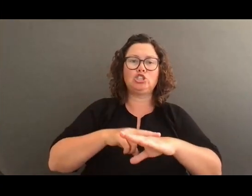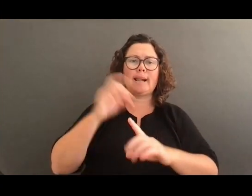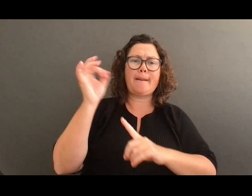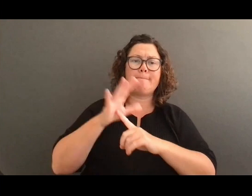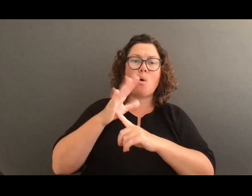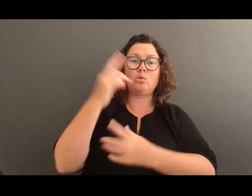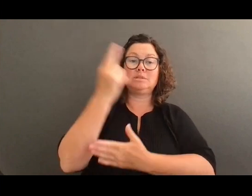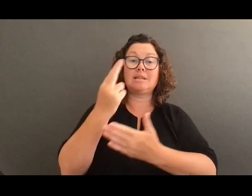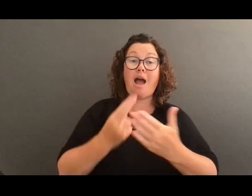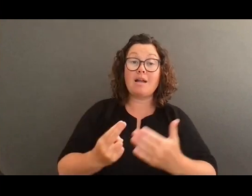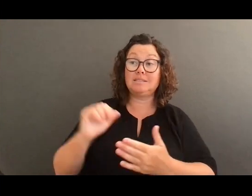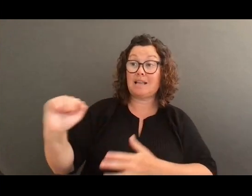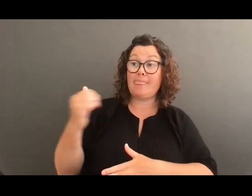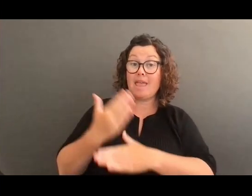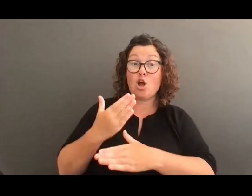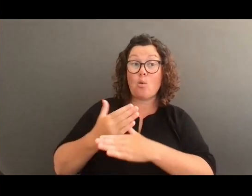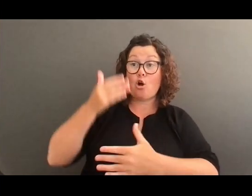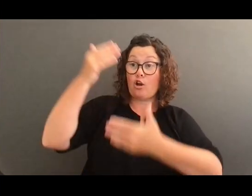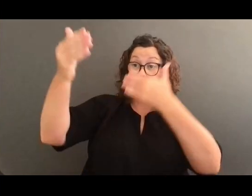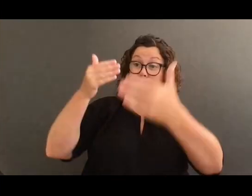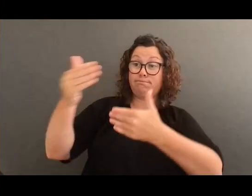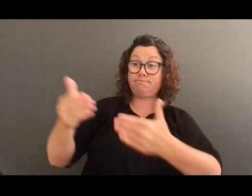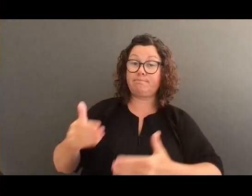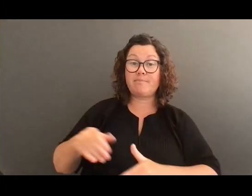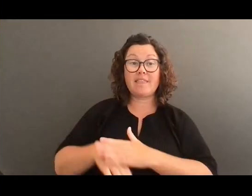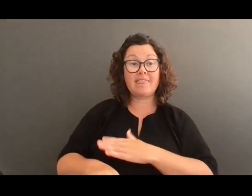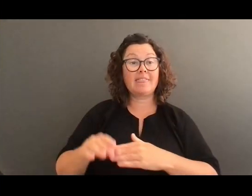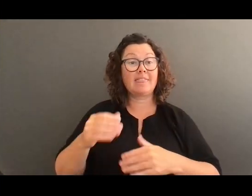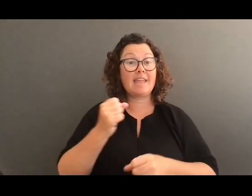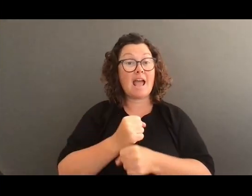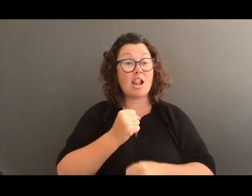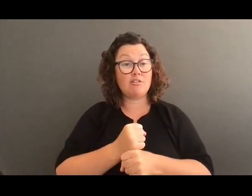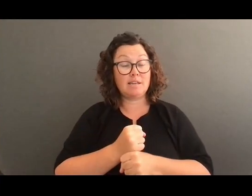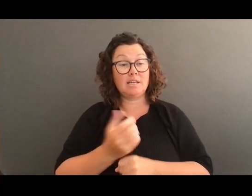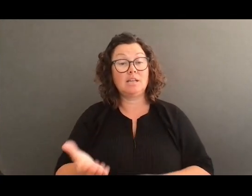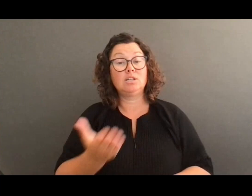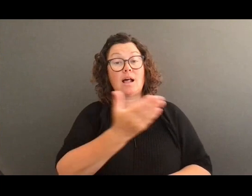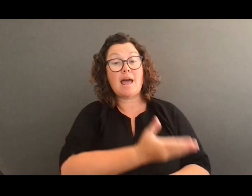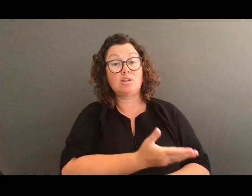Dr. Tamsin Green, to discuss RAMP Gallery as a case study in this regard.